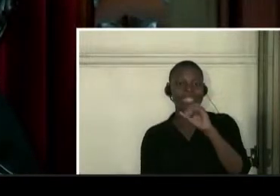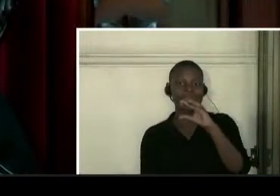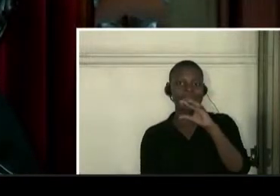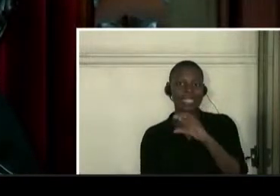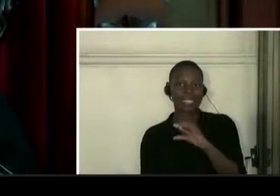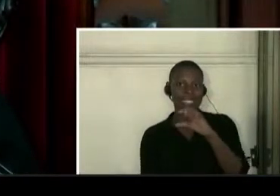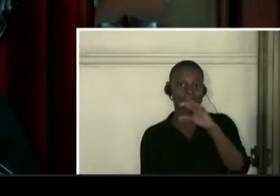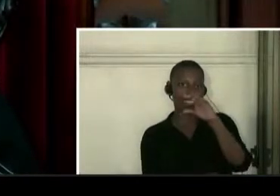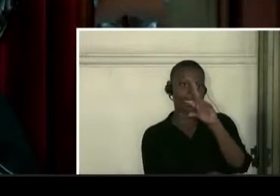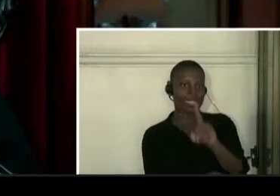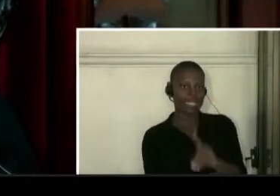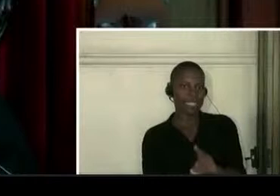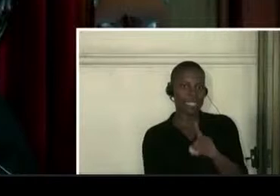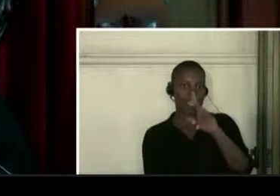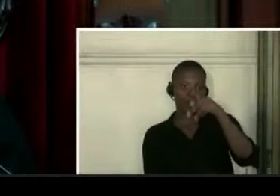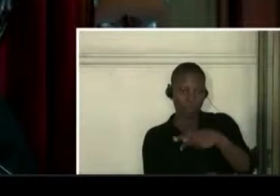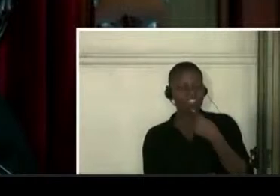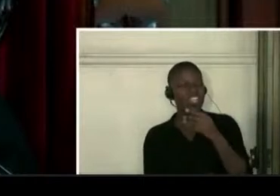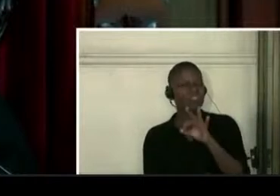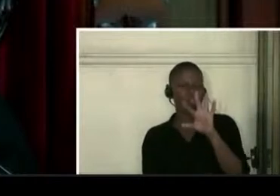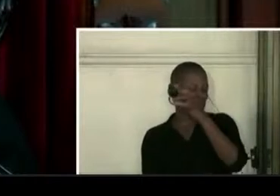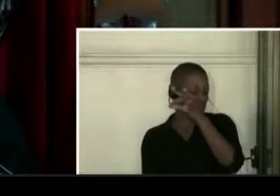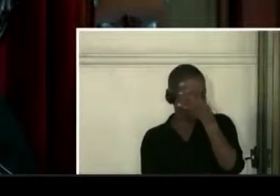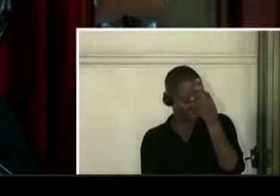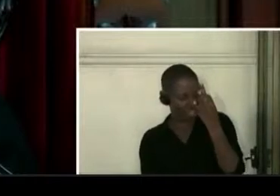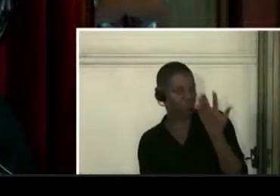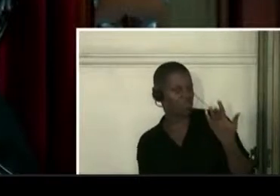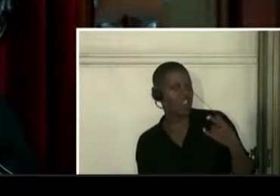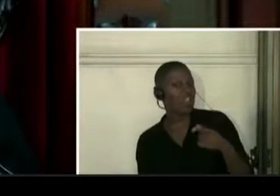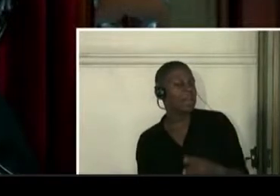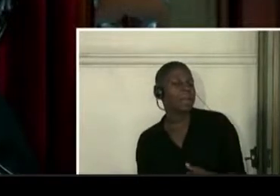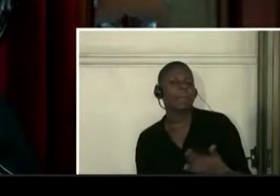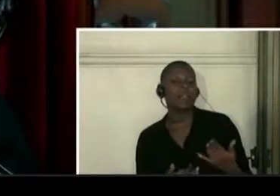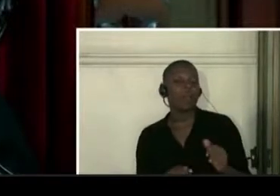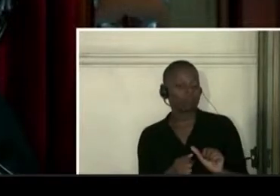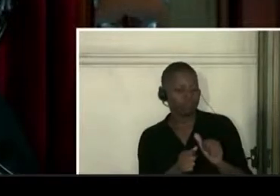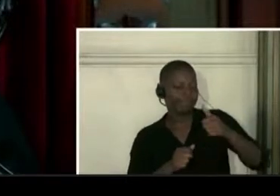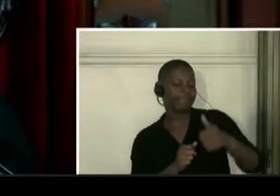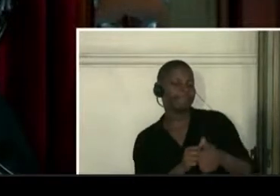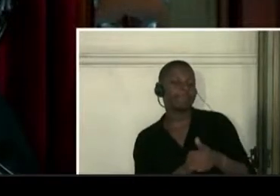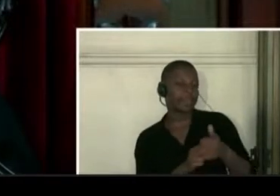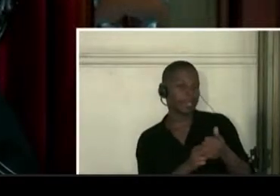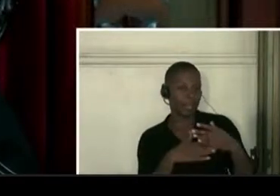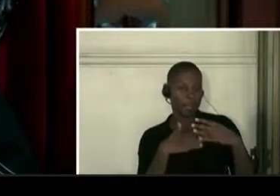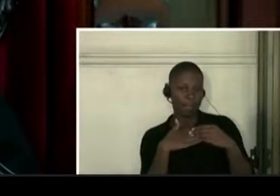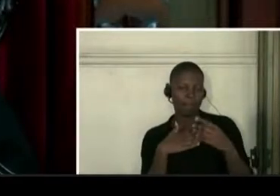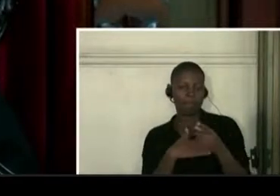was supposed to speak for 3 minutes. We are going to move on to the next member,